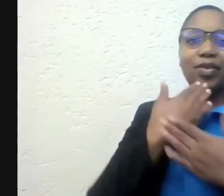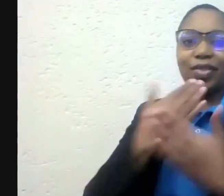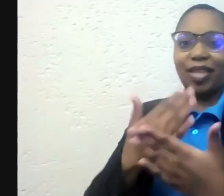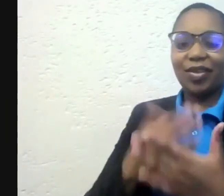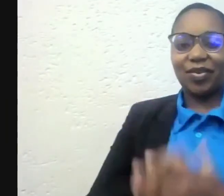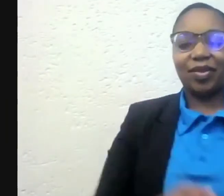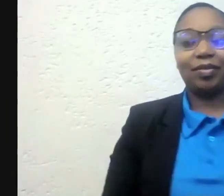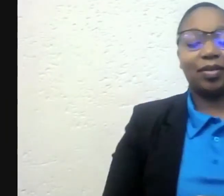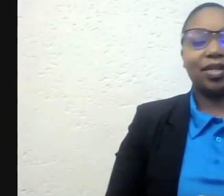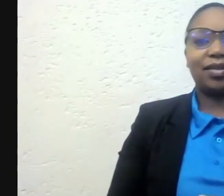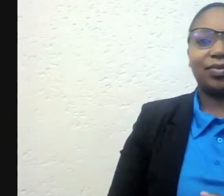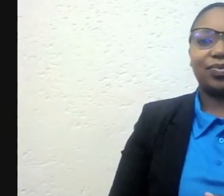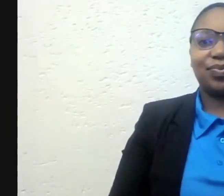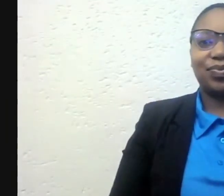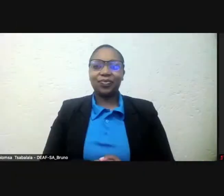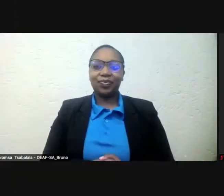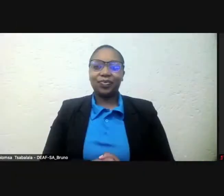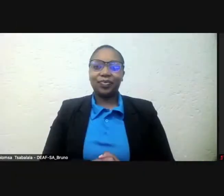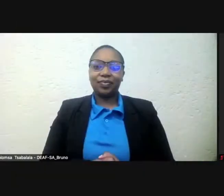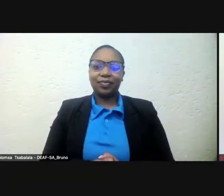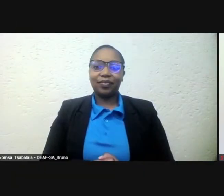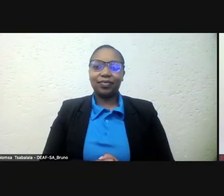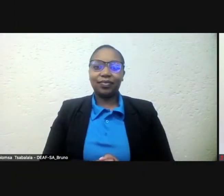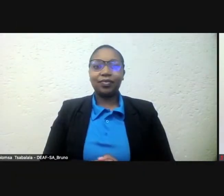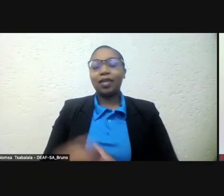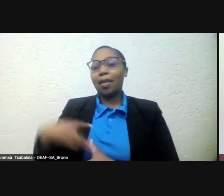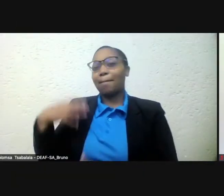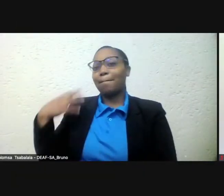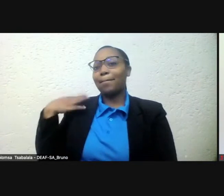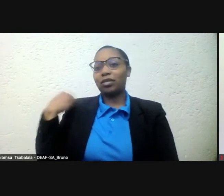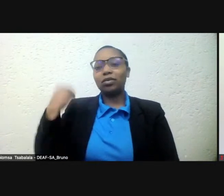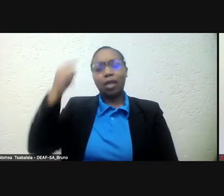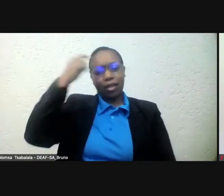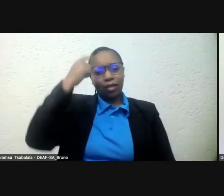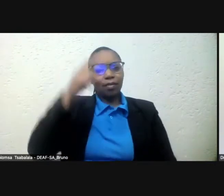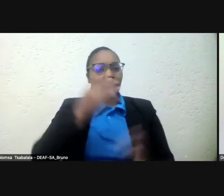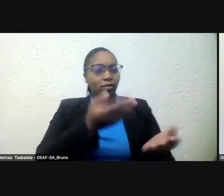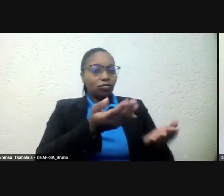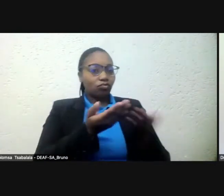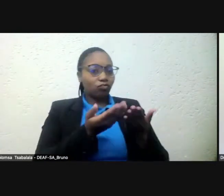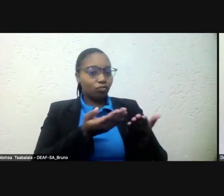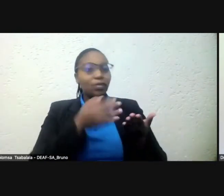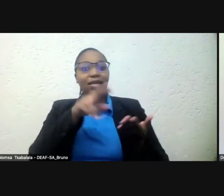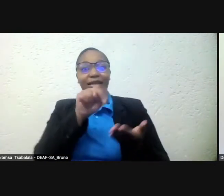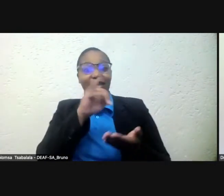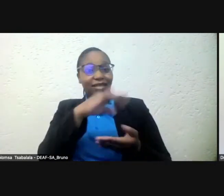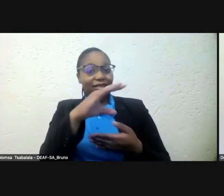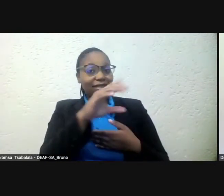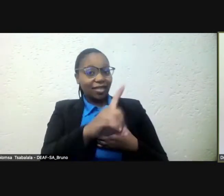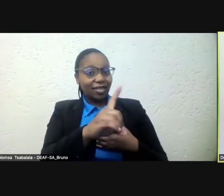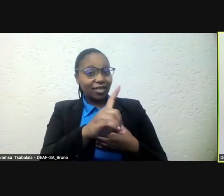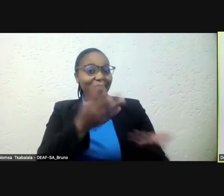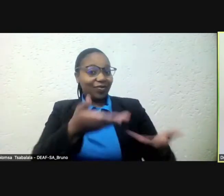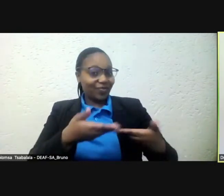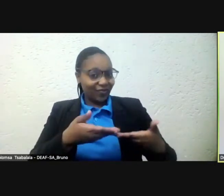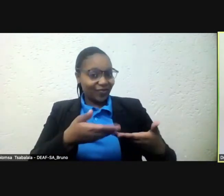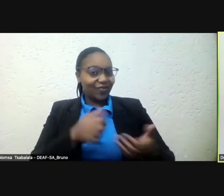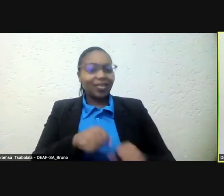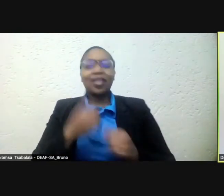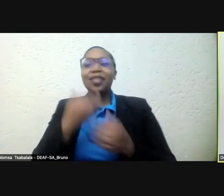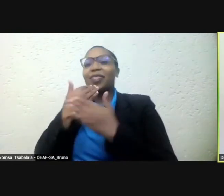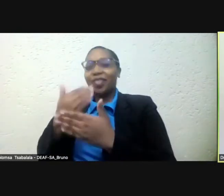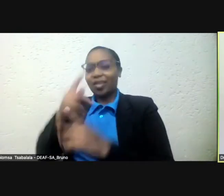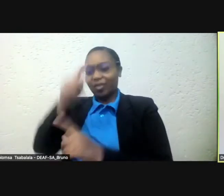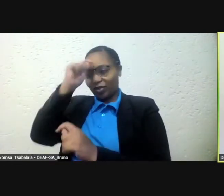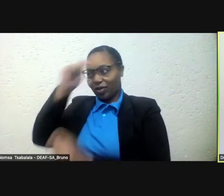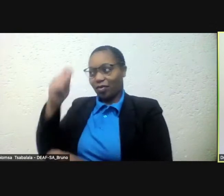Yeah, I think we should invite our NICD colleagues. Thanks, Honourable Minister. I think I'll just speak to